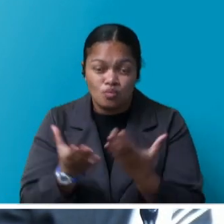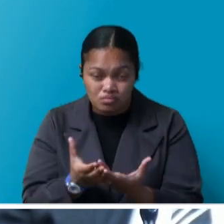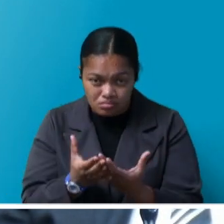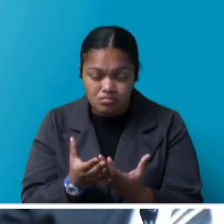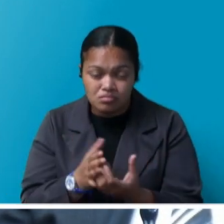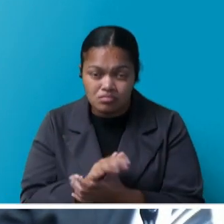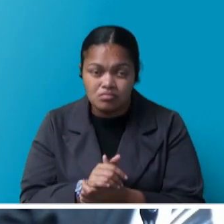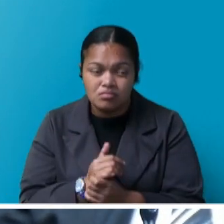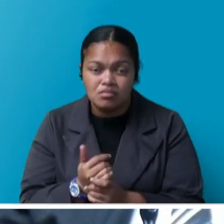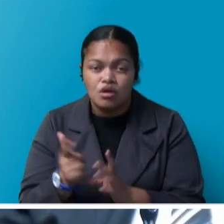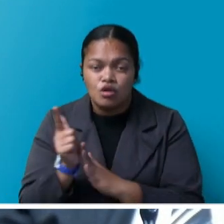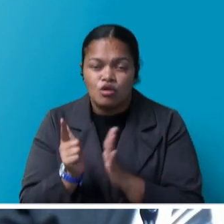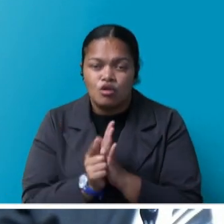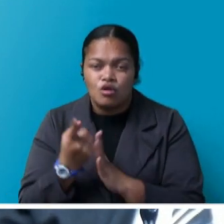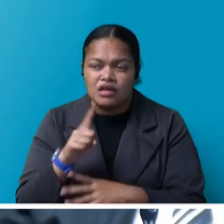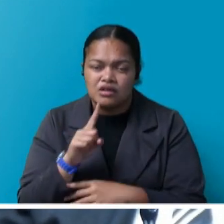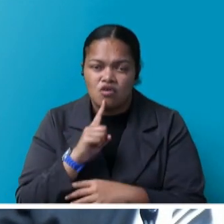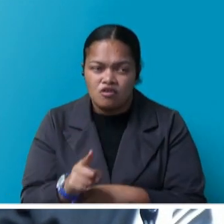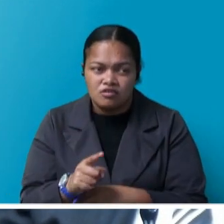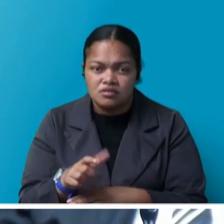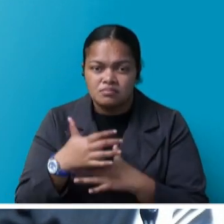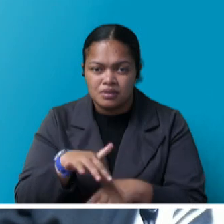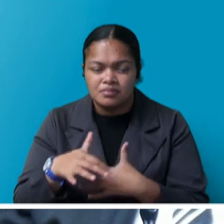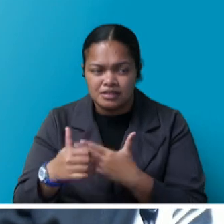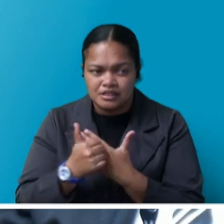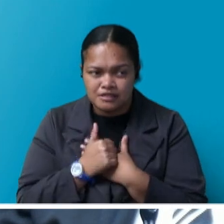is maintaining law and order. Mr. Speaker, sir, public safety and